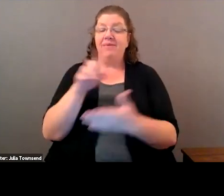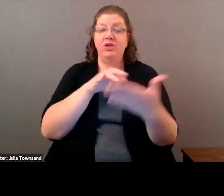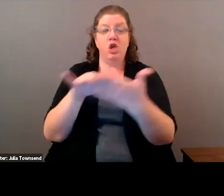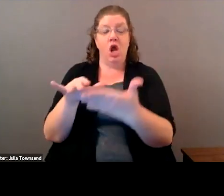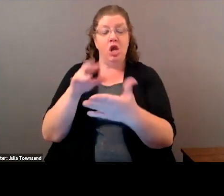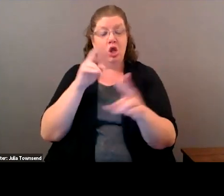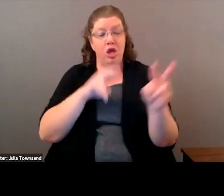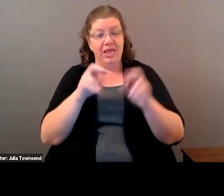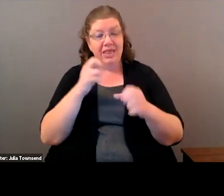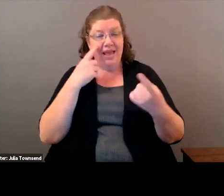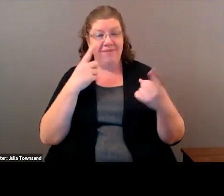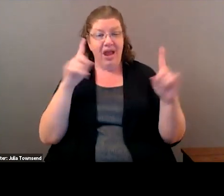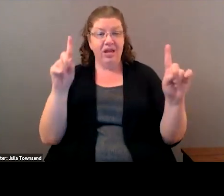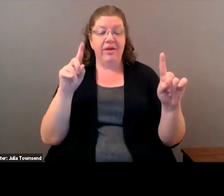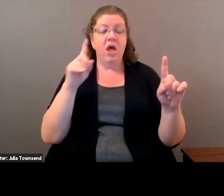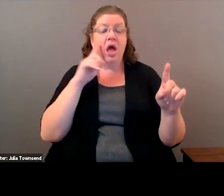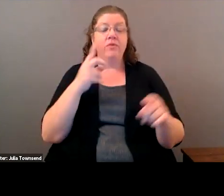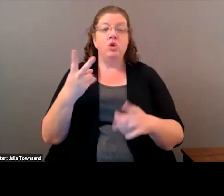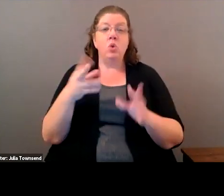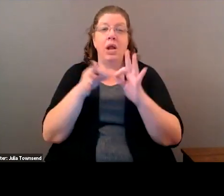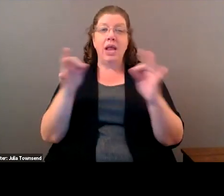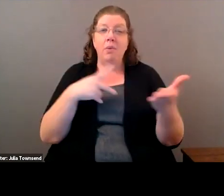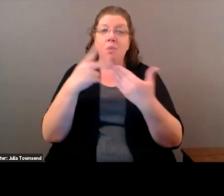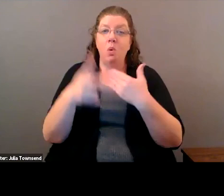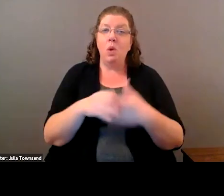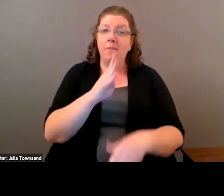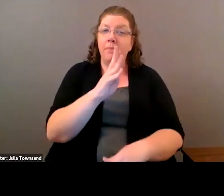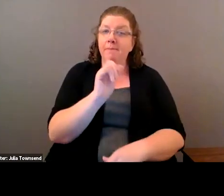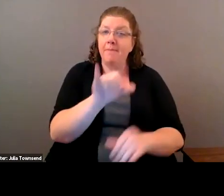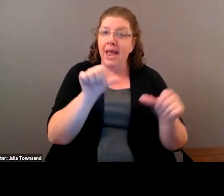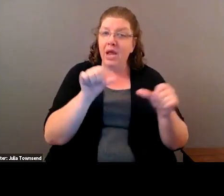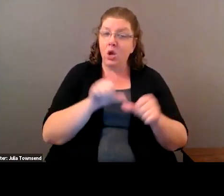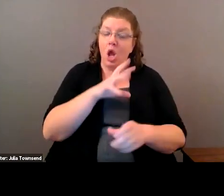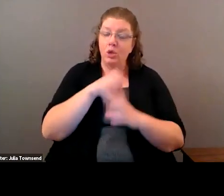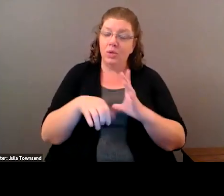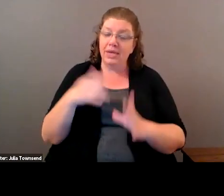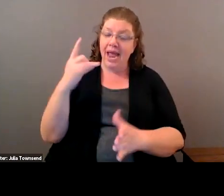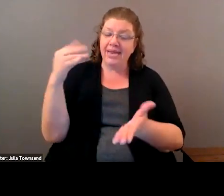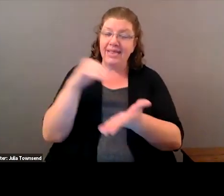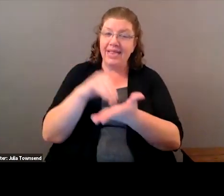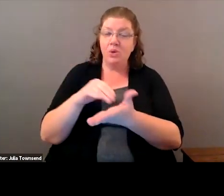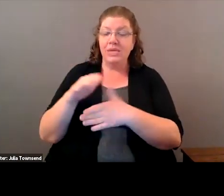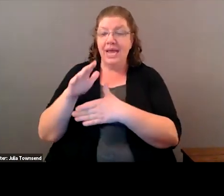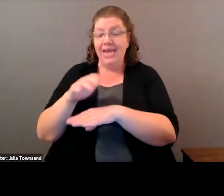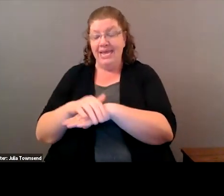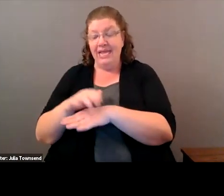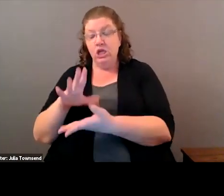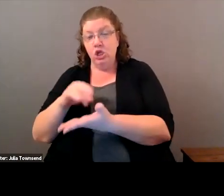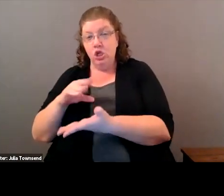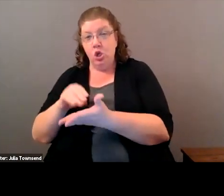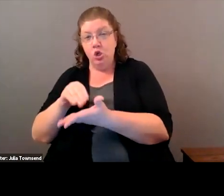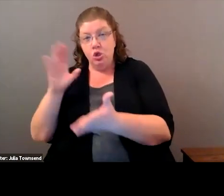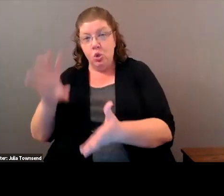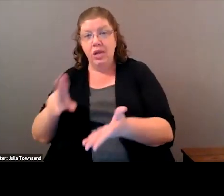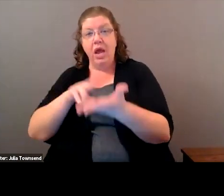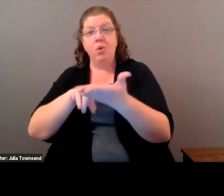language programs in the Bay Area. The study included about 18,000 English learner students enrolled in 4 different linguistic models.